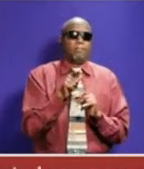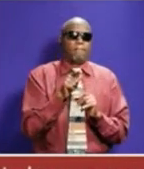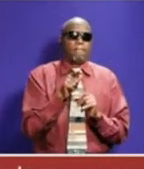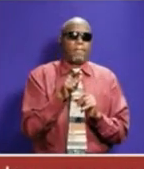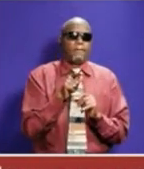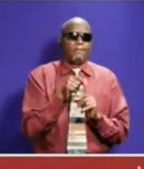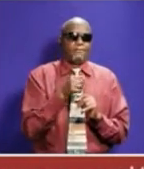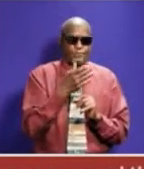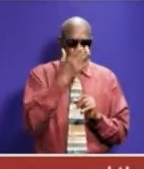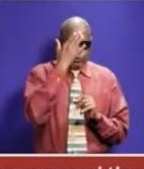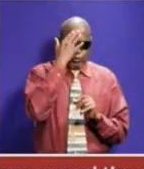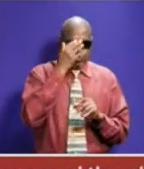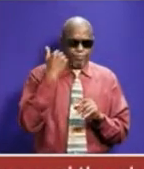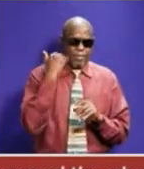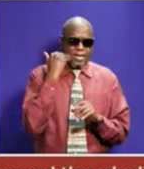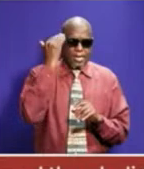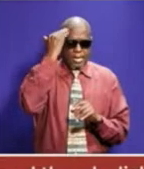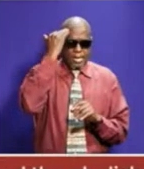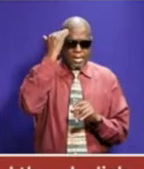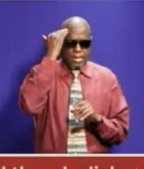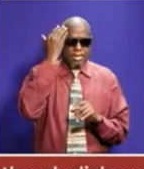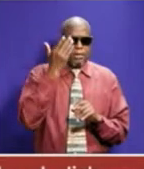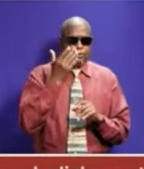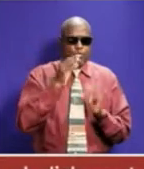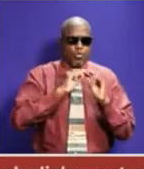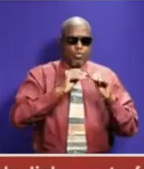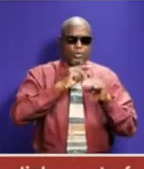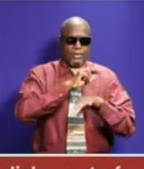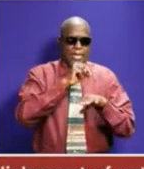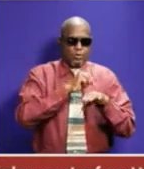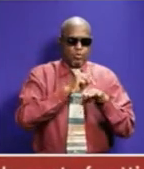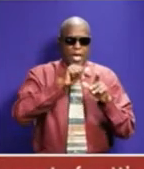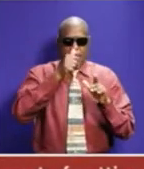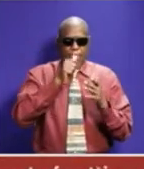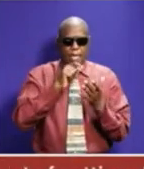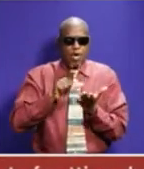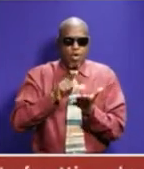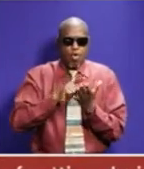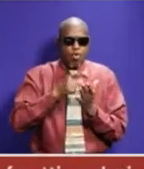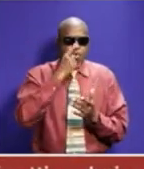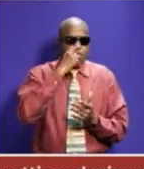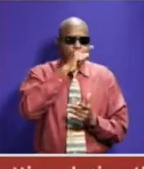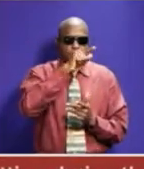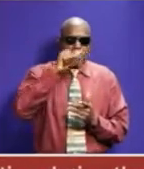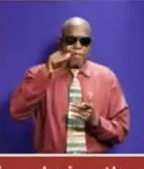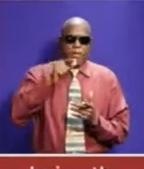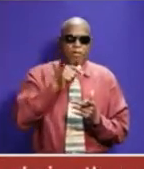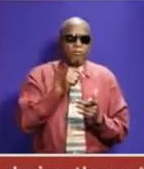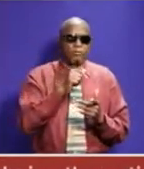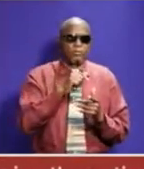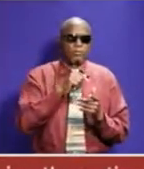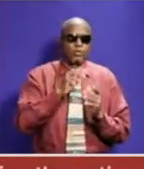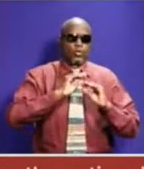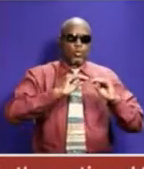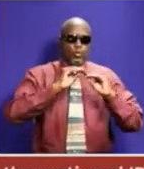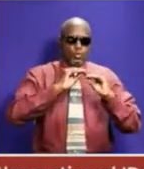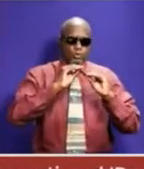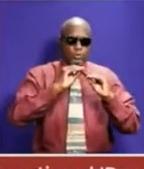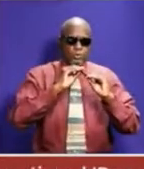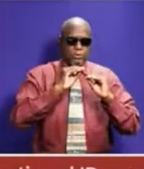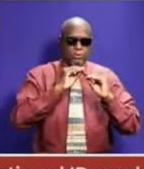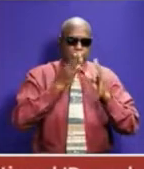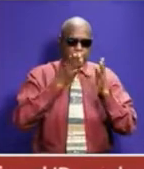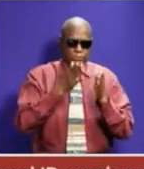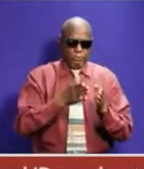coach of the national team, we have also, these are the local coaches manning, rather taking care of the